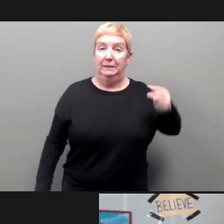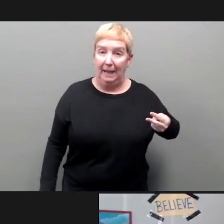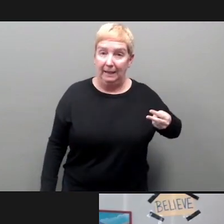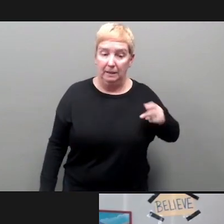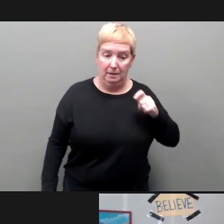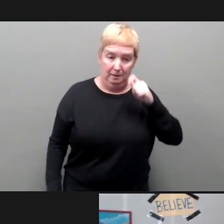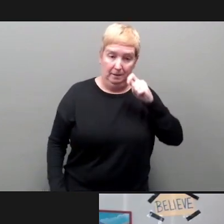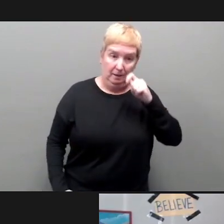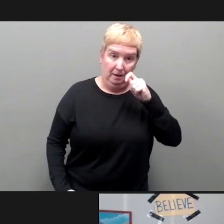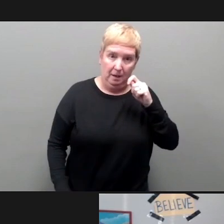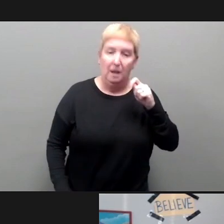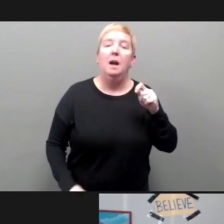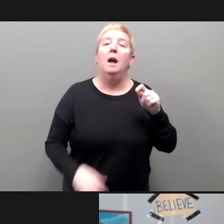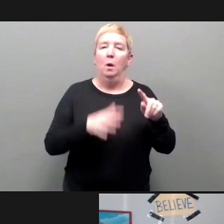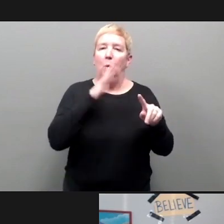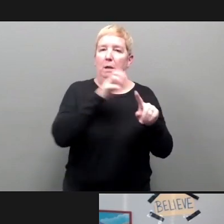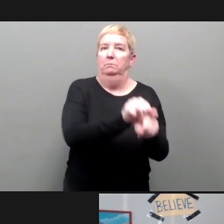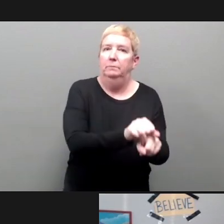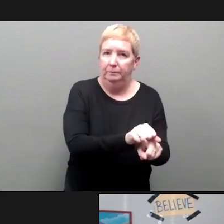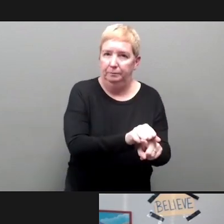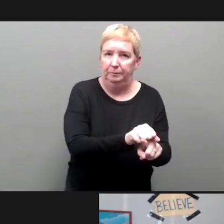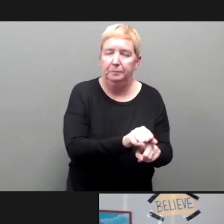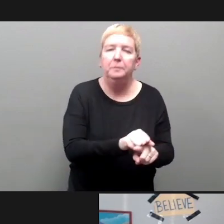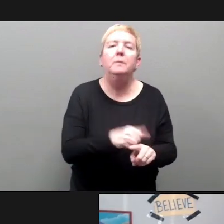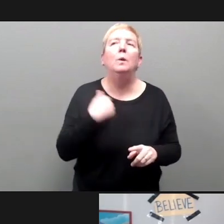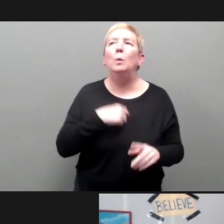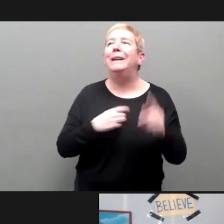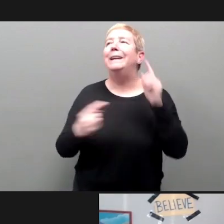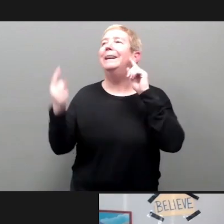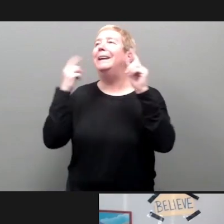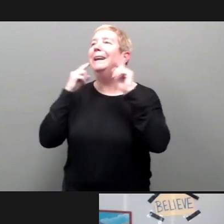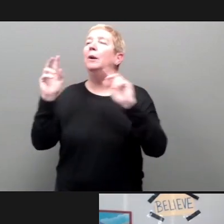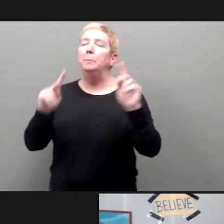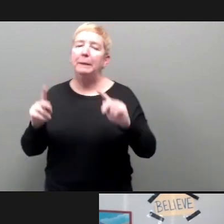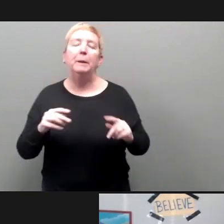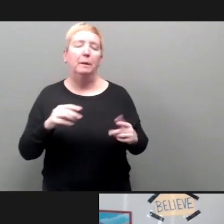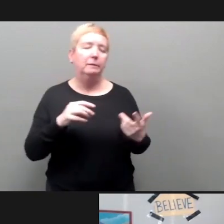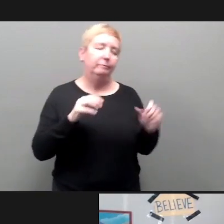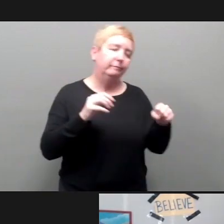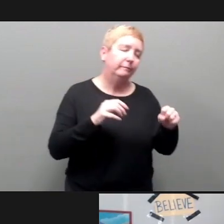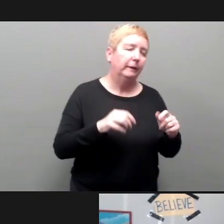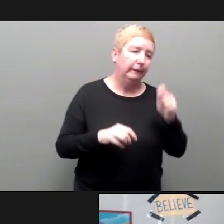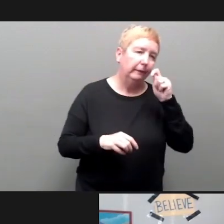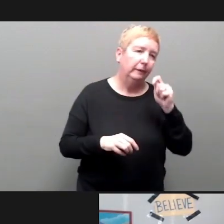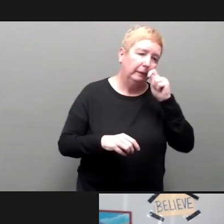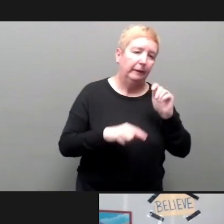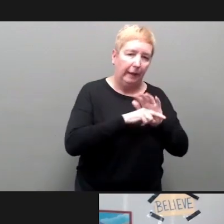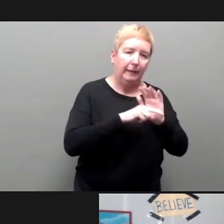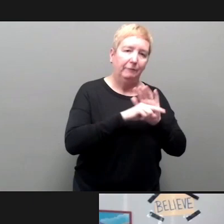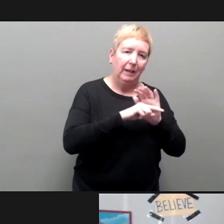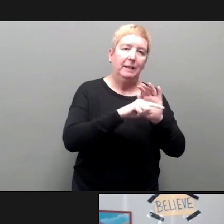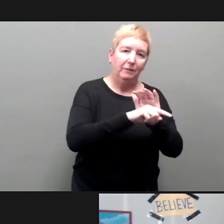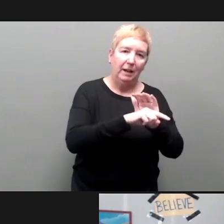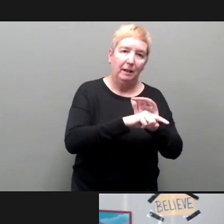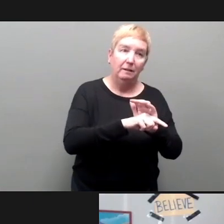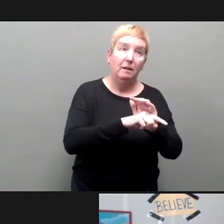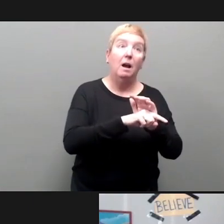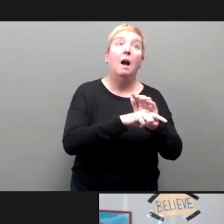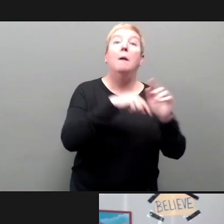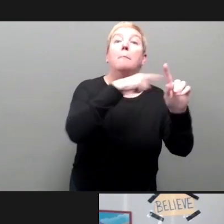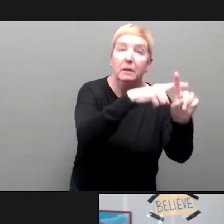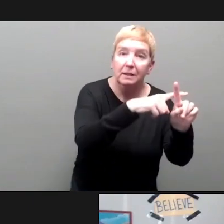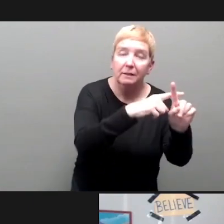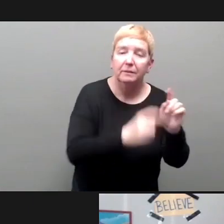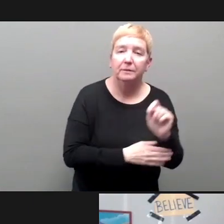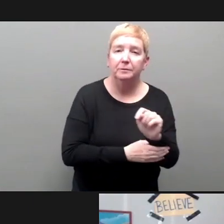likely to find it. And we hear lots of stories about people with multiple negative tests and then a positive. Sometimes they got